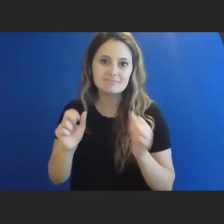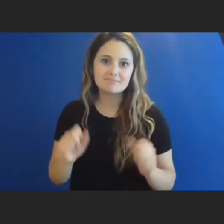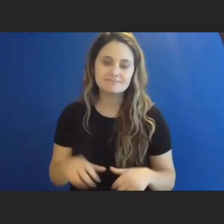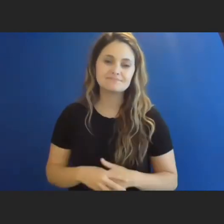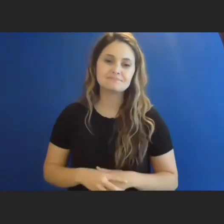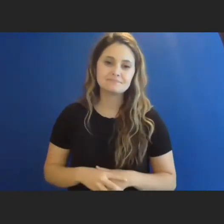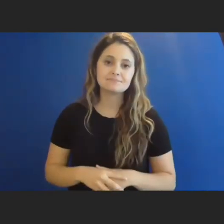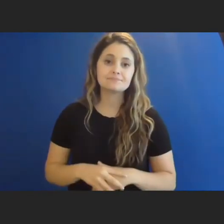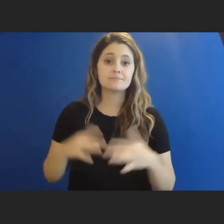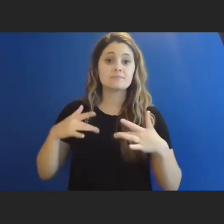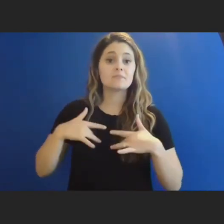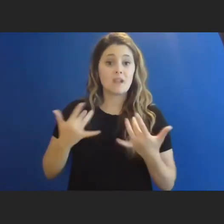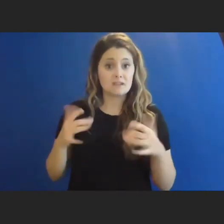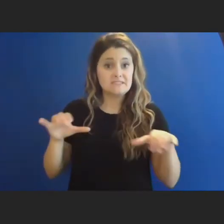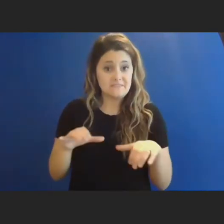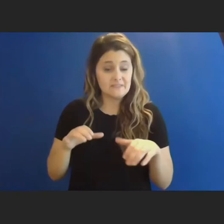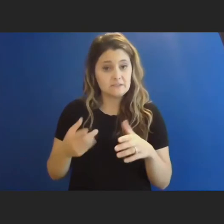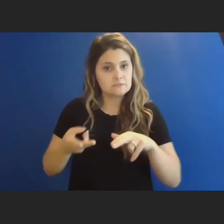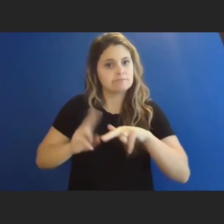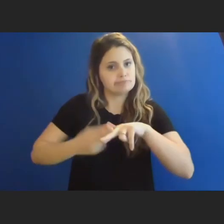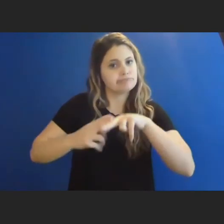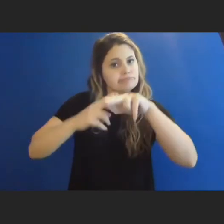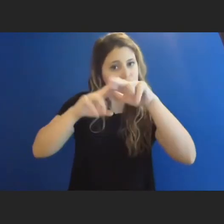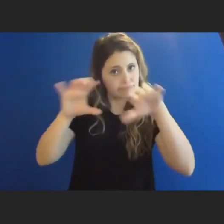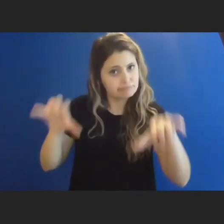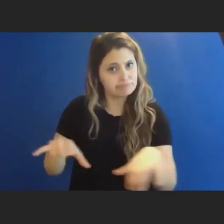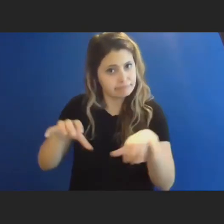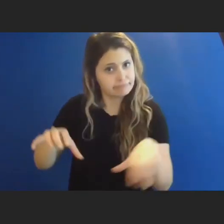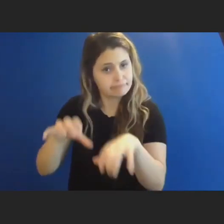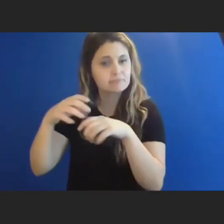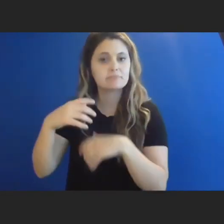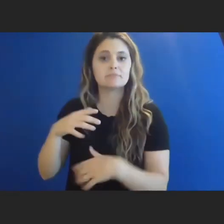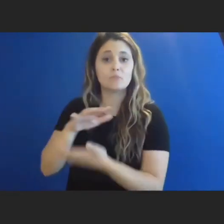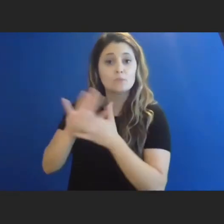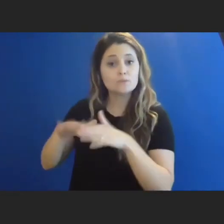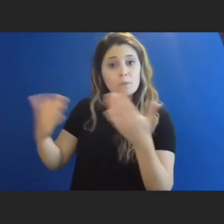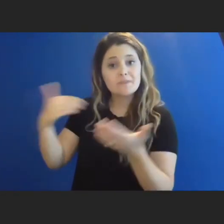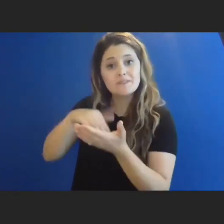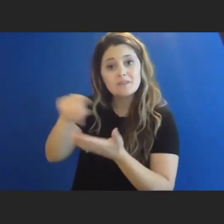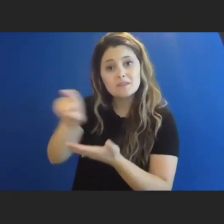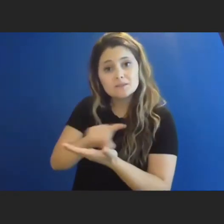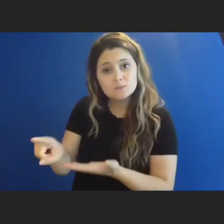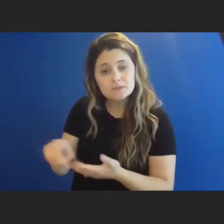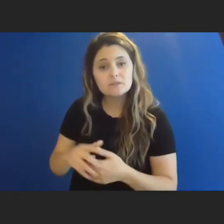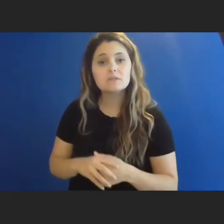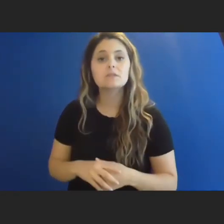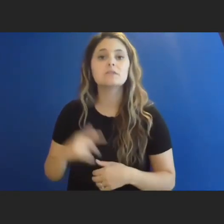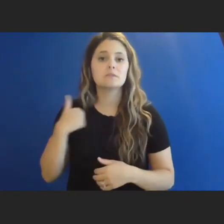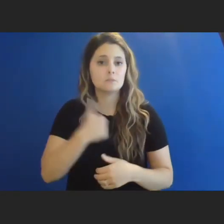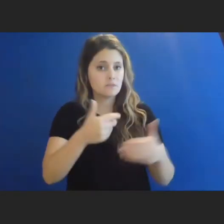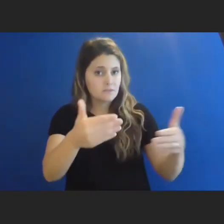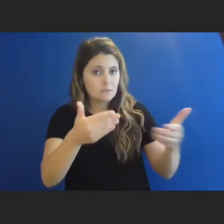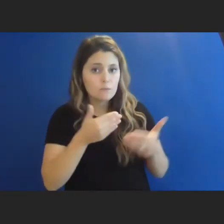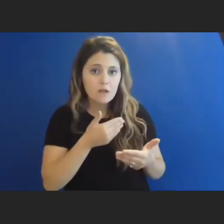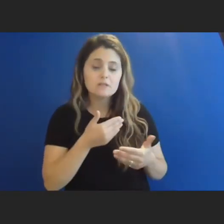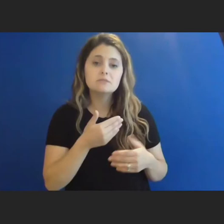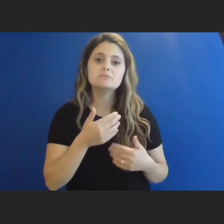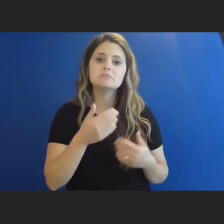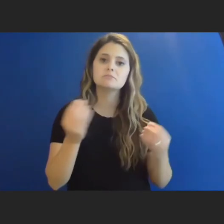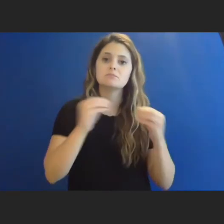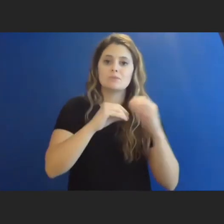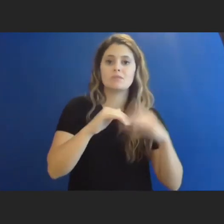Activity is increasing in our community. Our schools have reopened this week. We've welcomed more